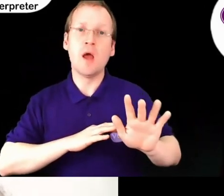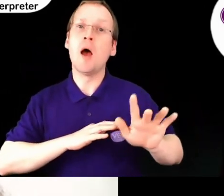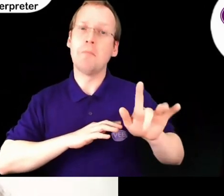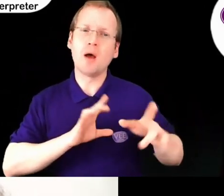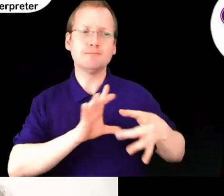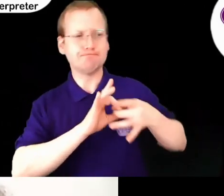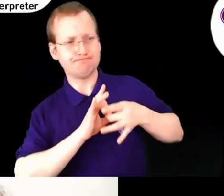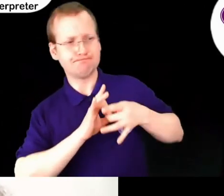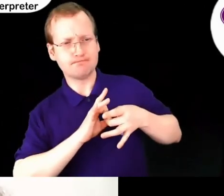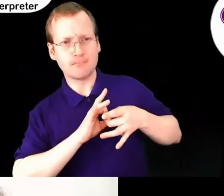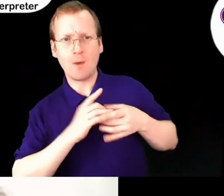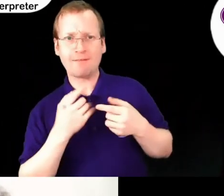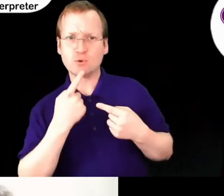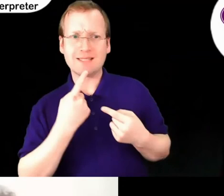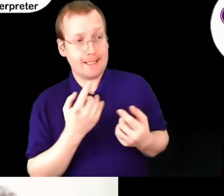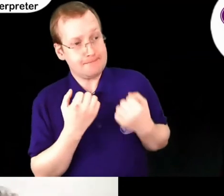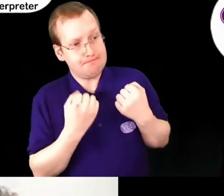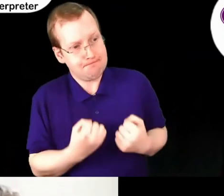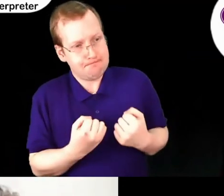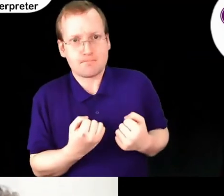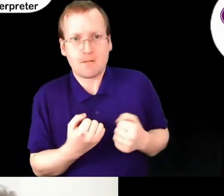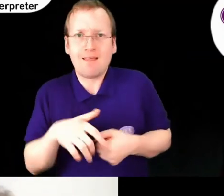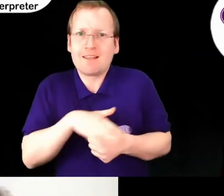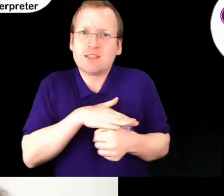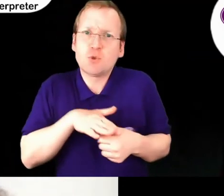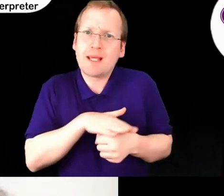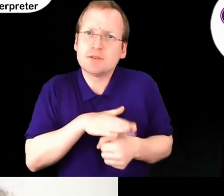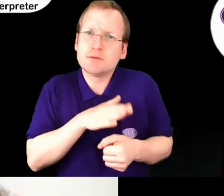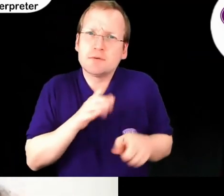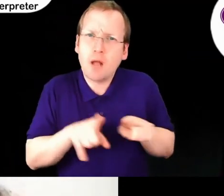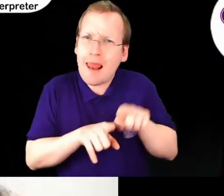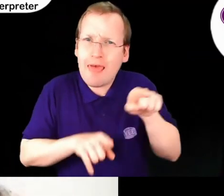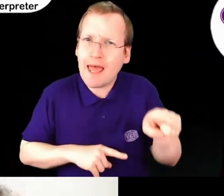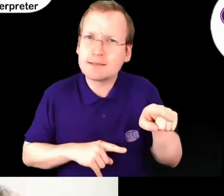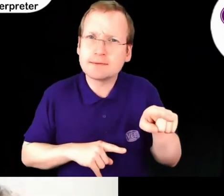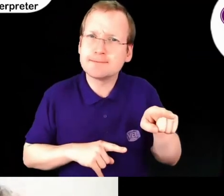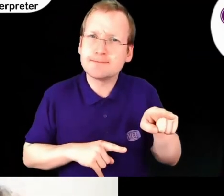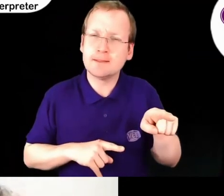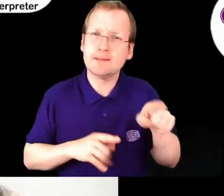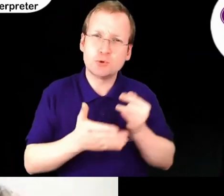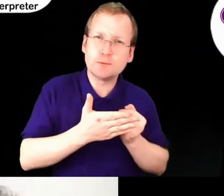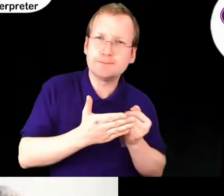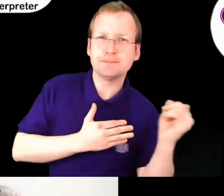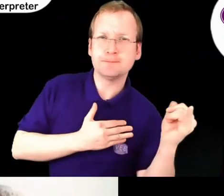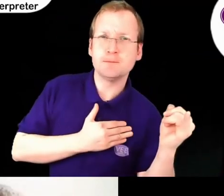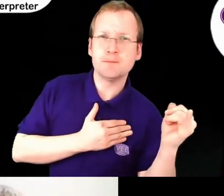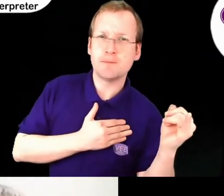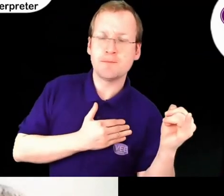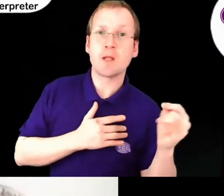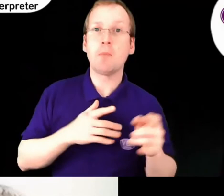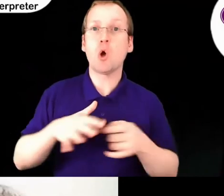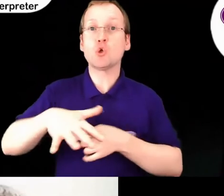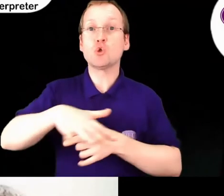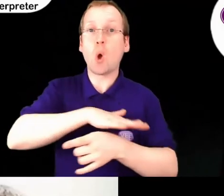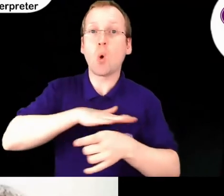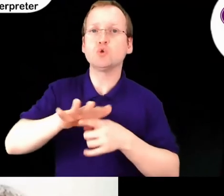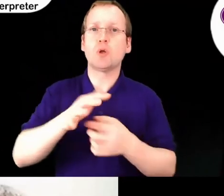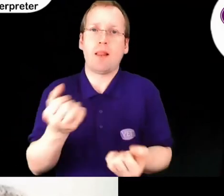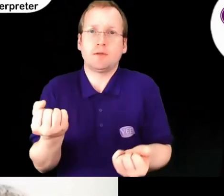I think that we stay where we stand, and also that we are quite clear that social justice